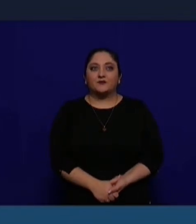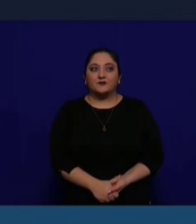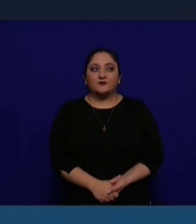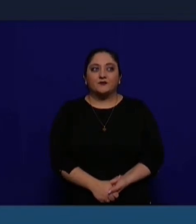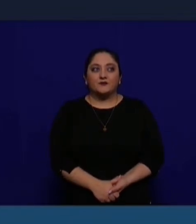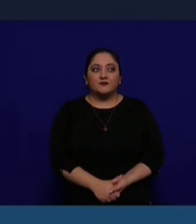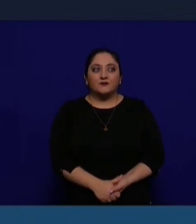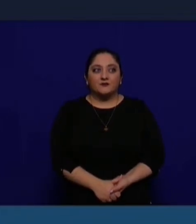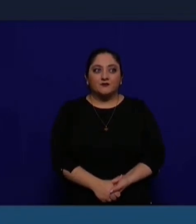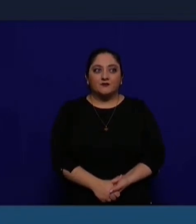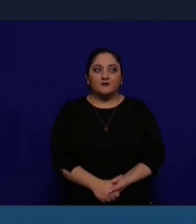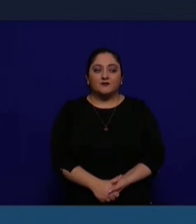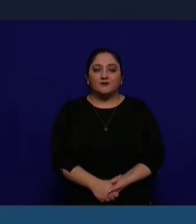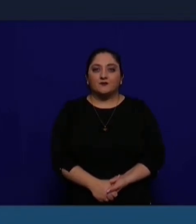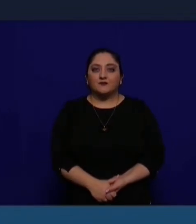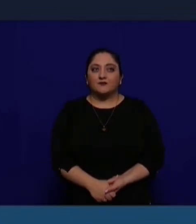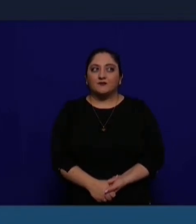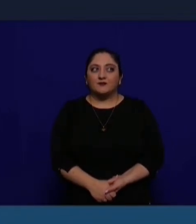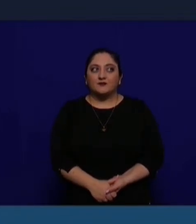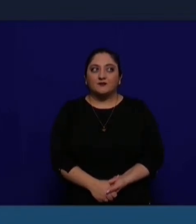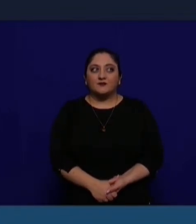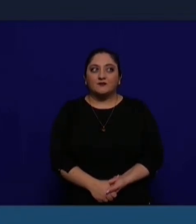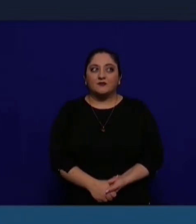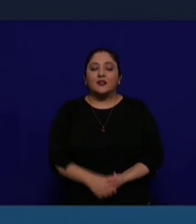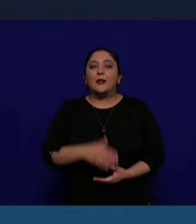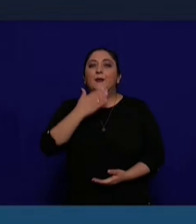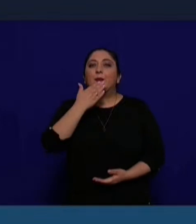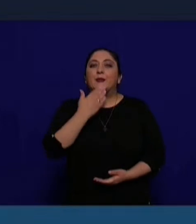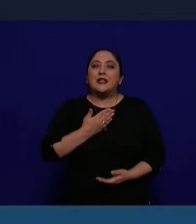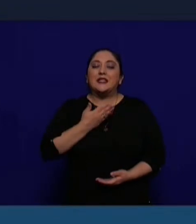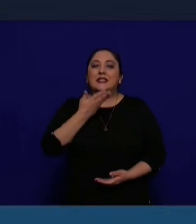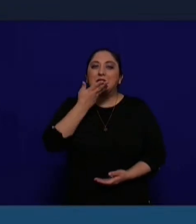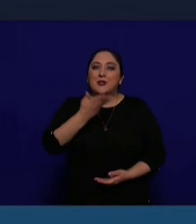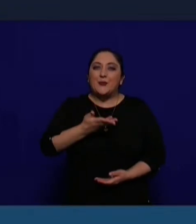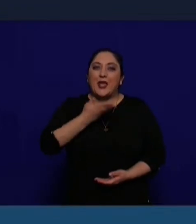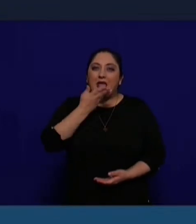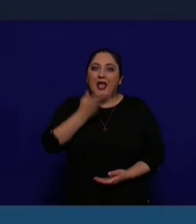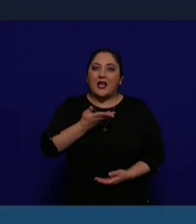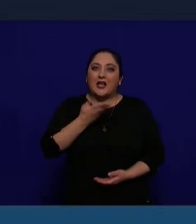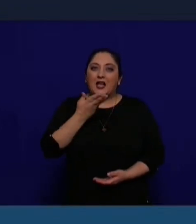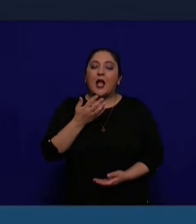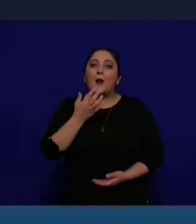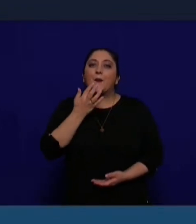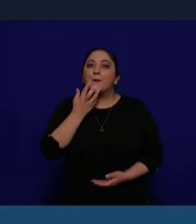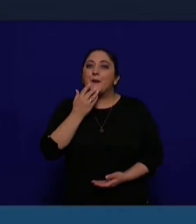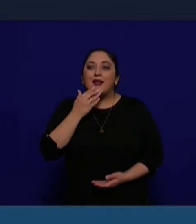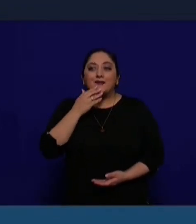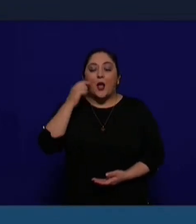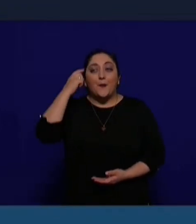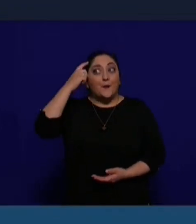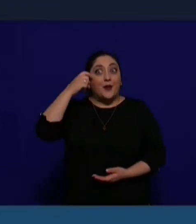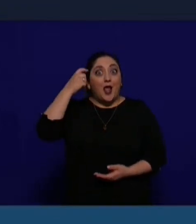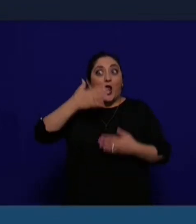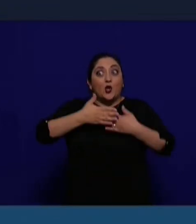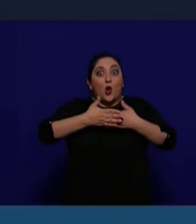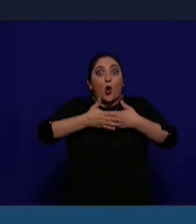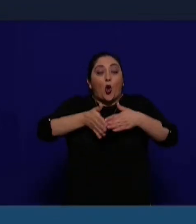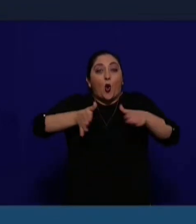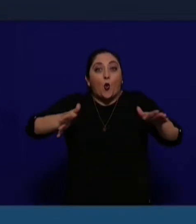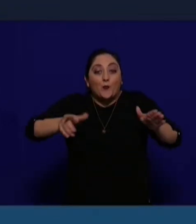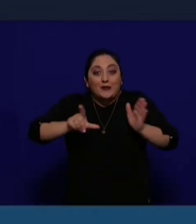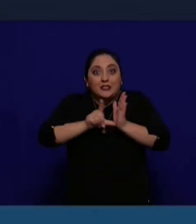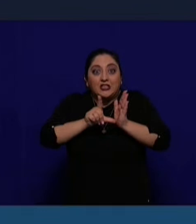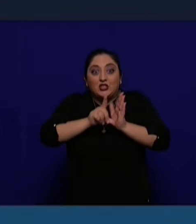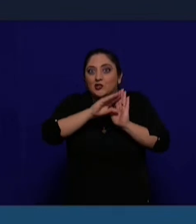questions. So firstly, once again, can you clarify when this reopening plan post 11th April will be